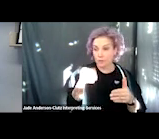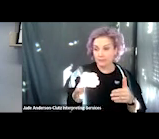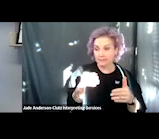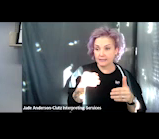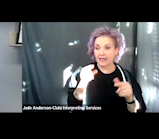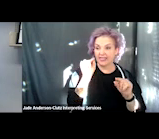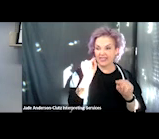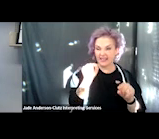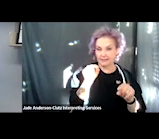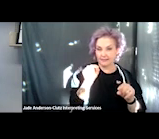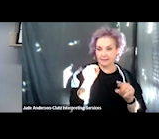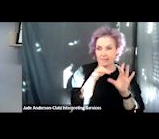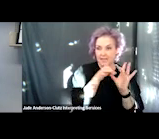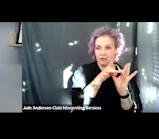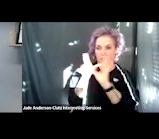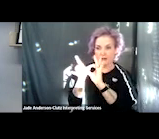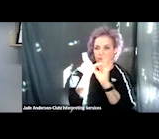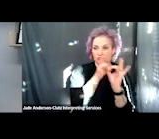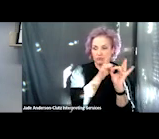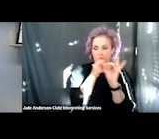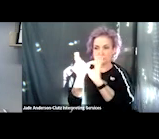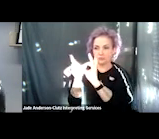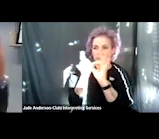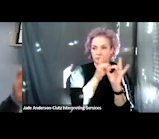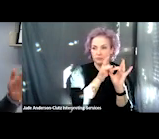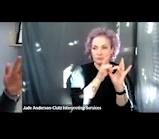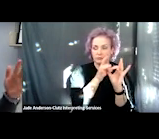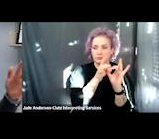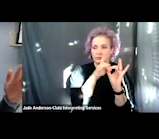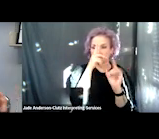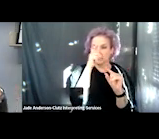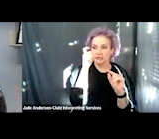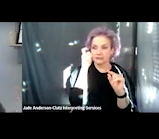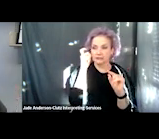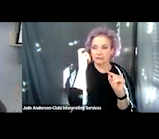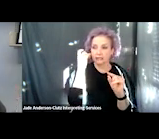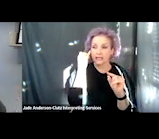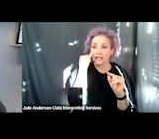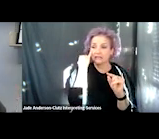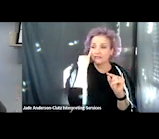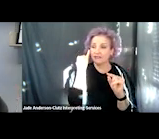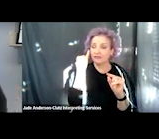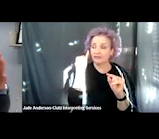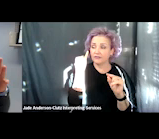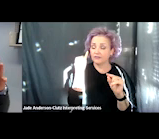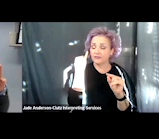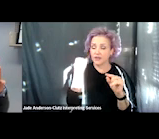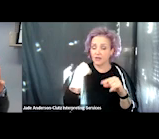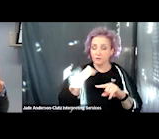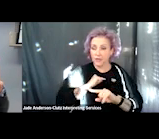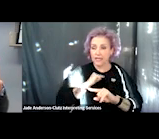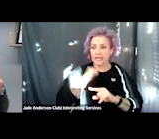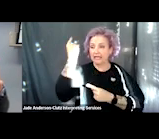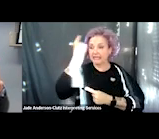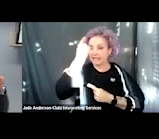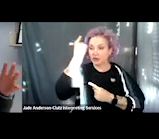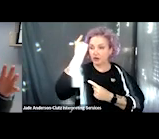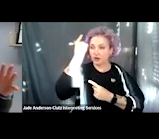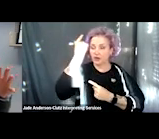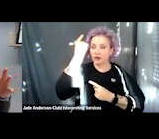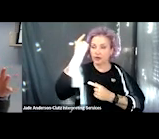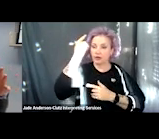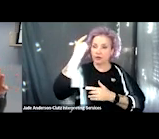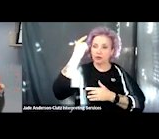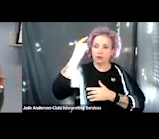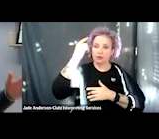interaction, because as Dr. Nicholson mentioned, if we take all the cases that, all the cases of